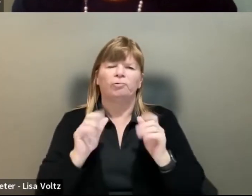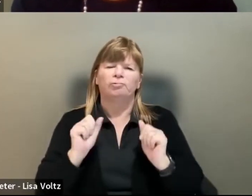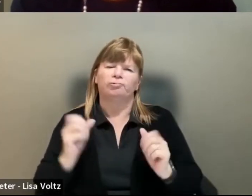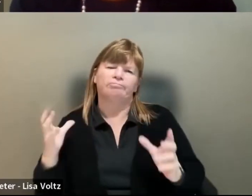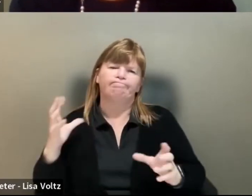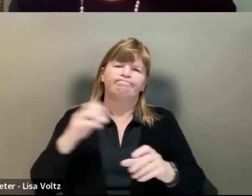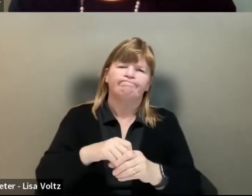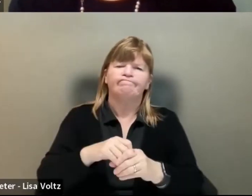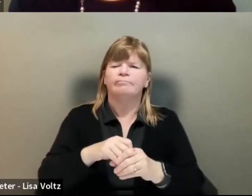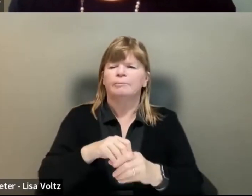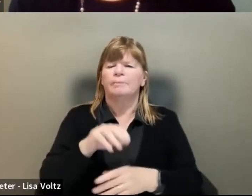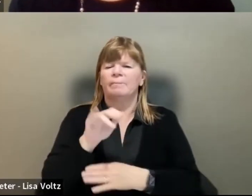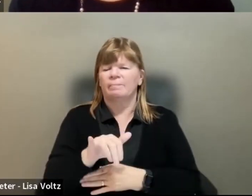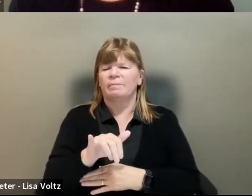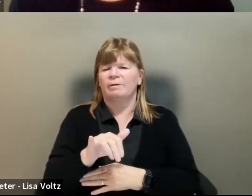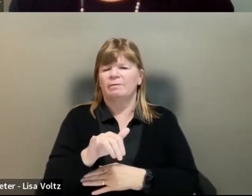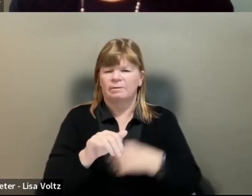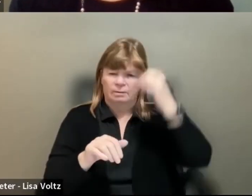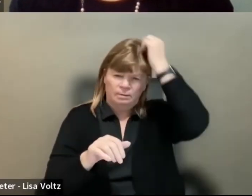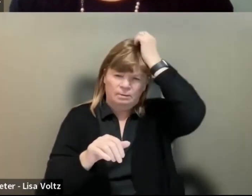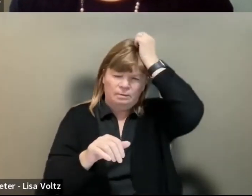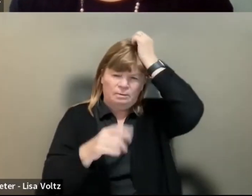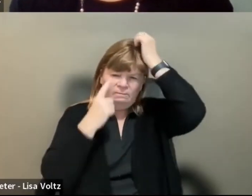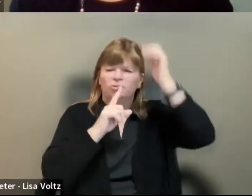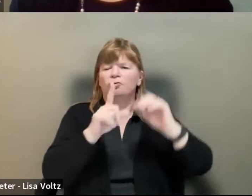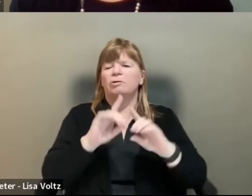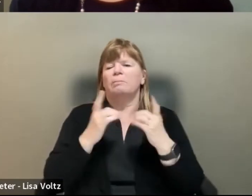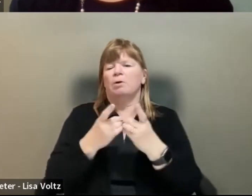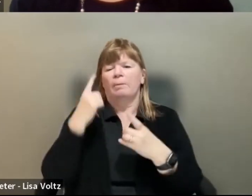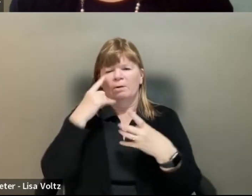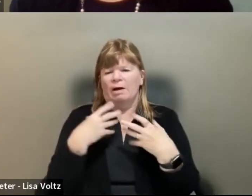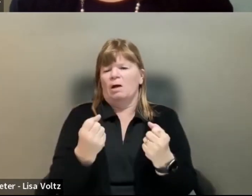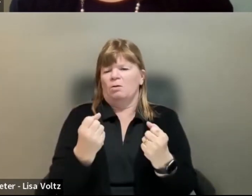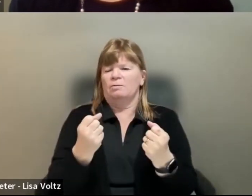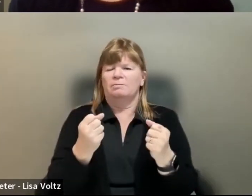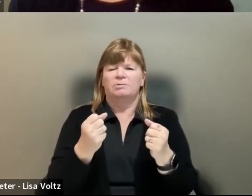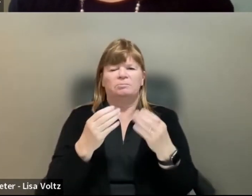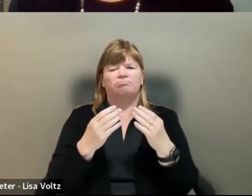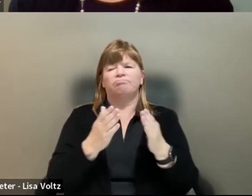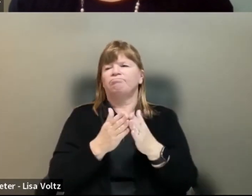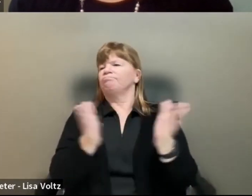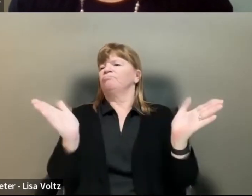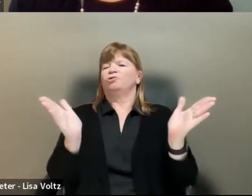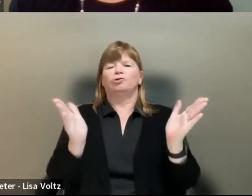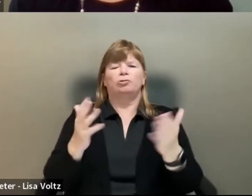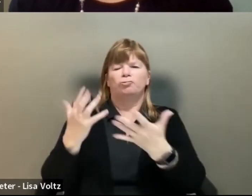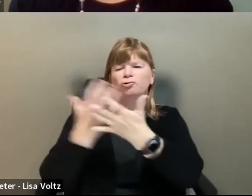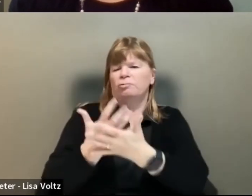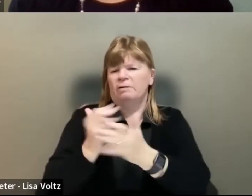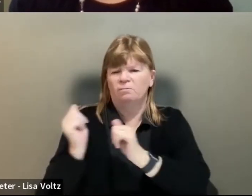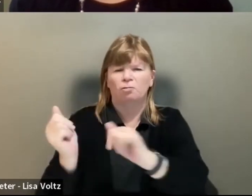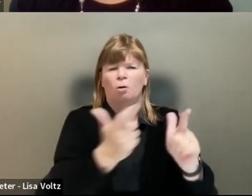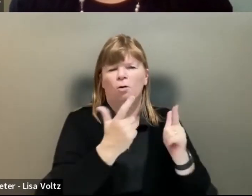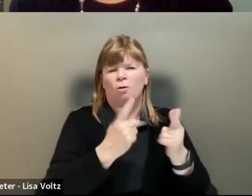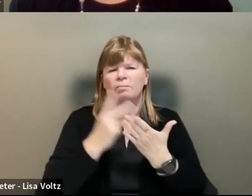it as, at least for the Department of Mental Health, somewhat of a universal screening across all of our